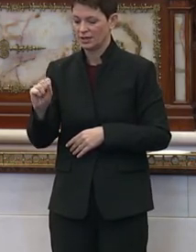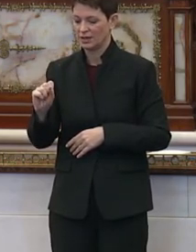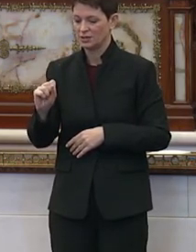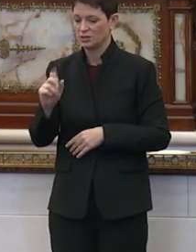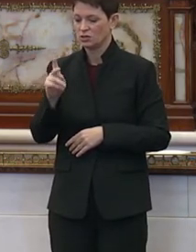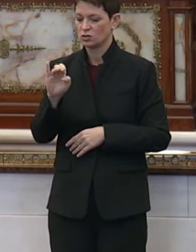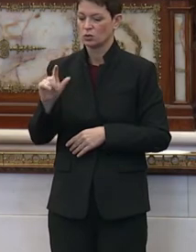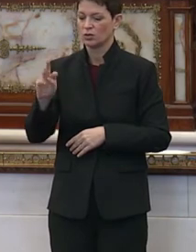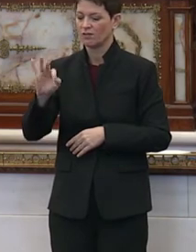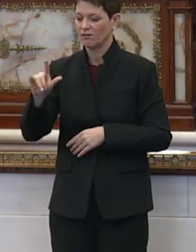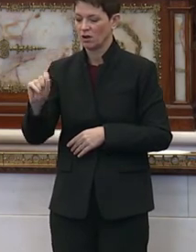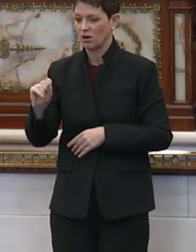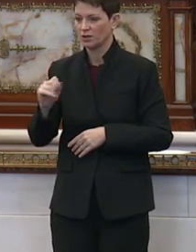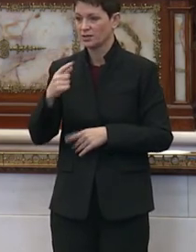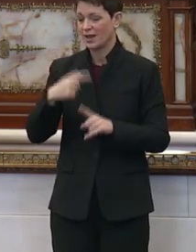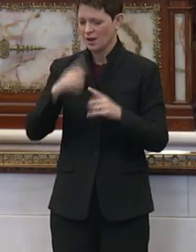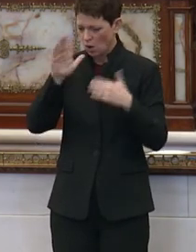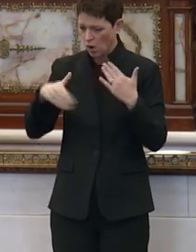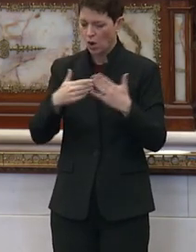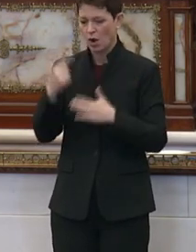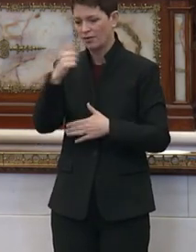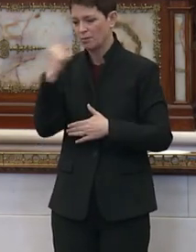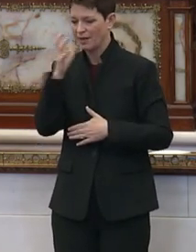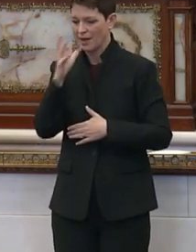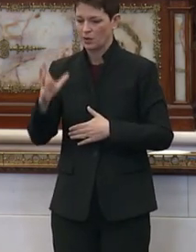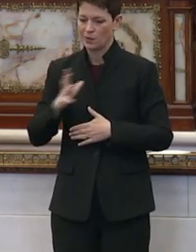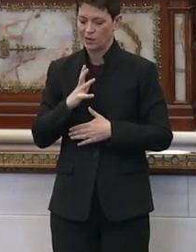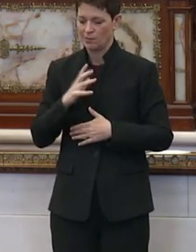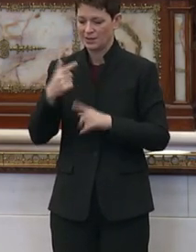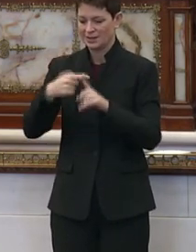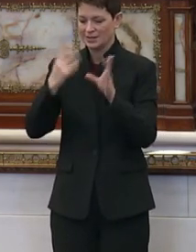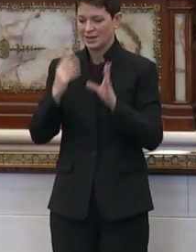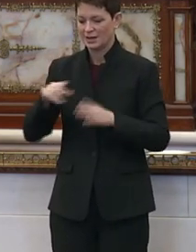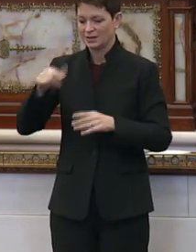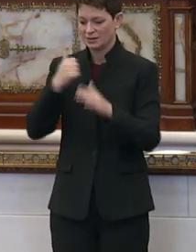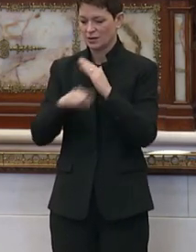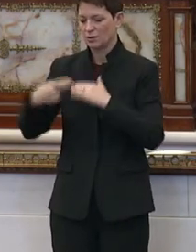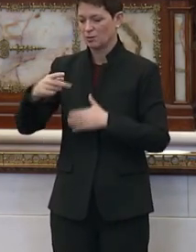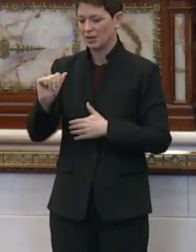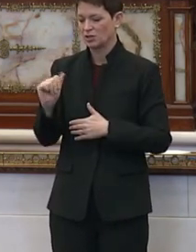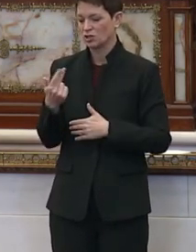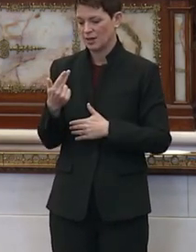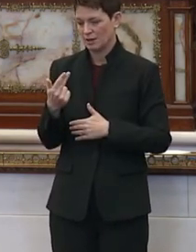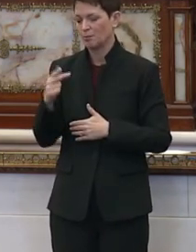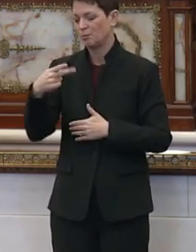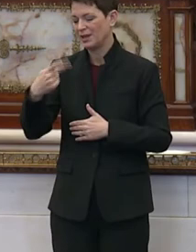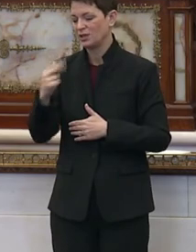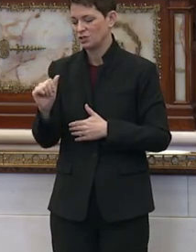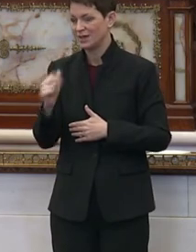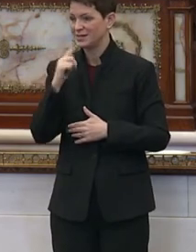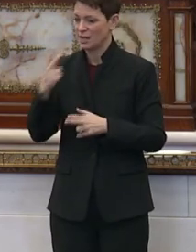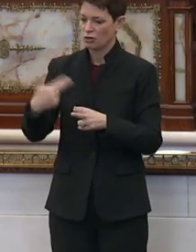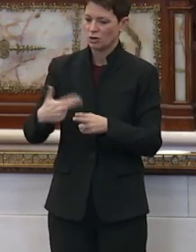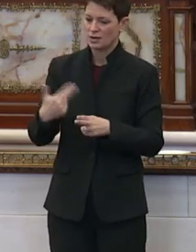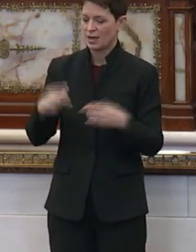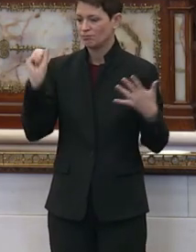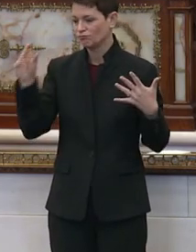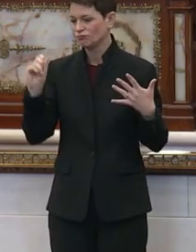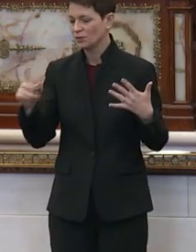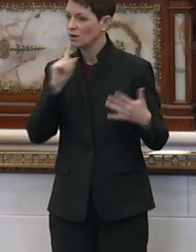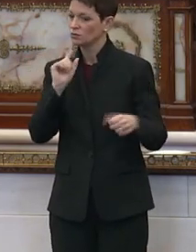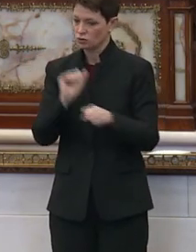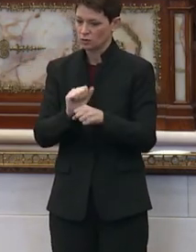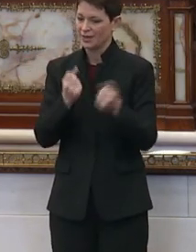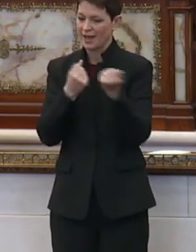Schuylkill Falls. And all of the black women tenants of PHA. Say their names. They are